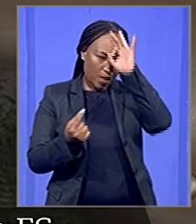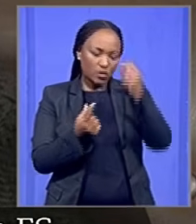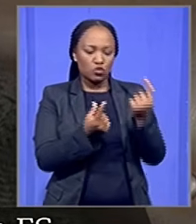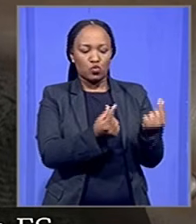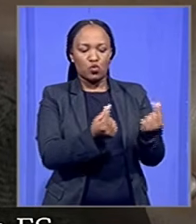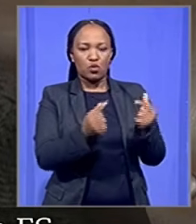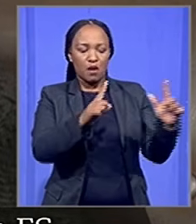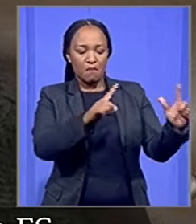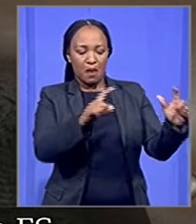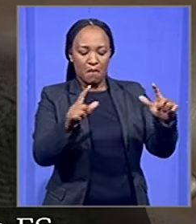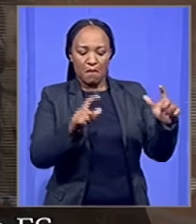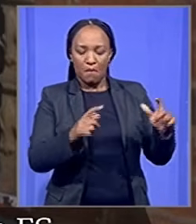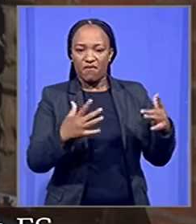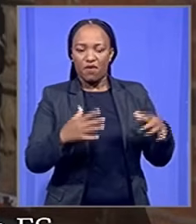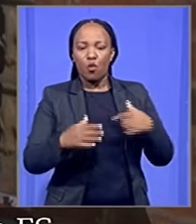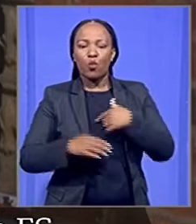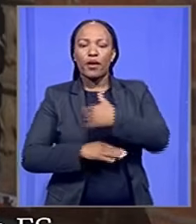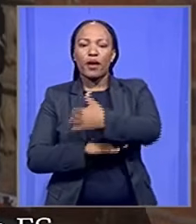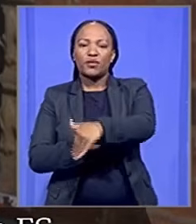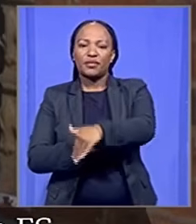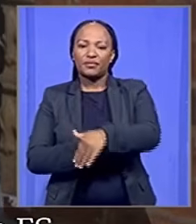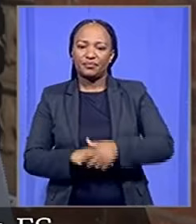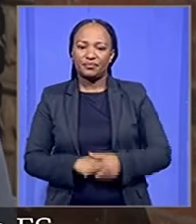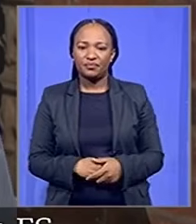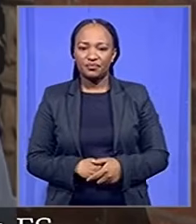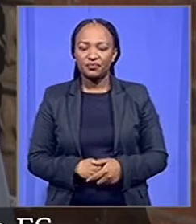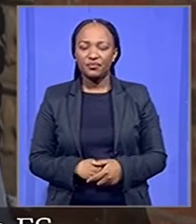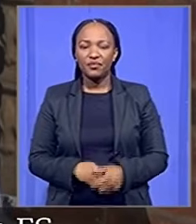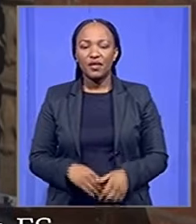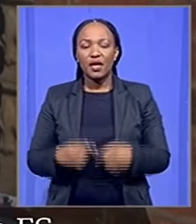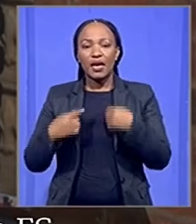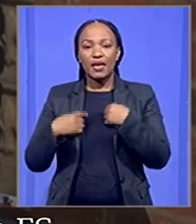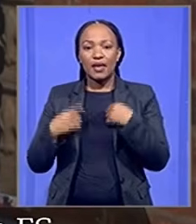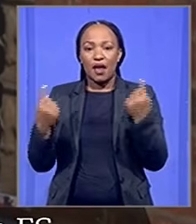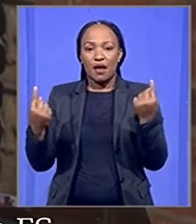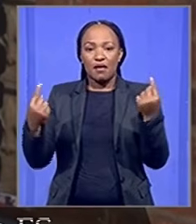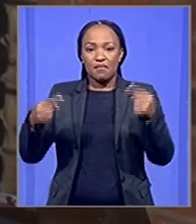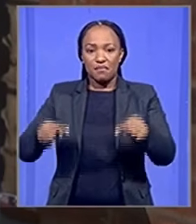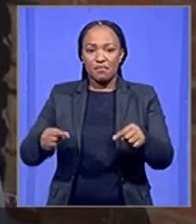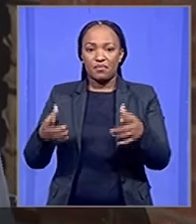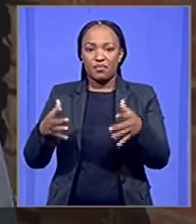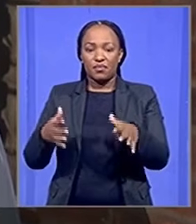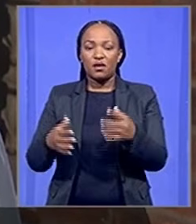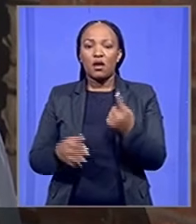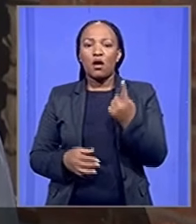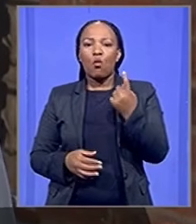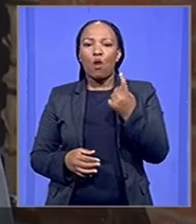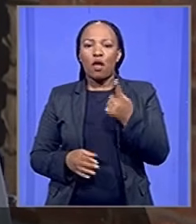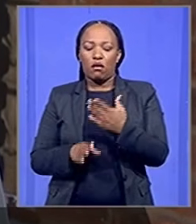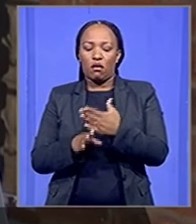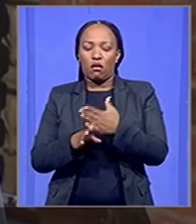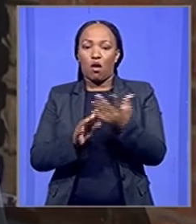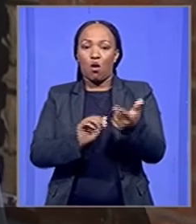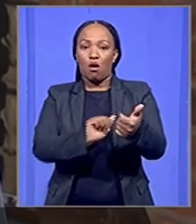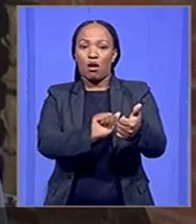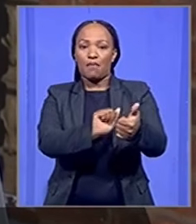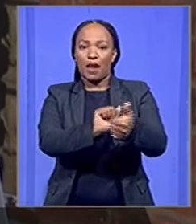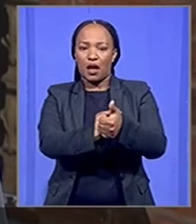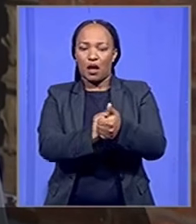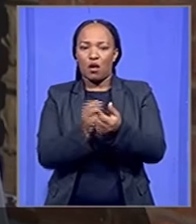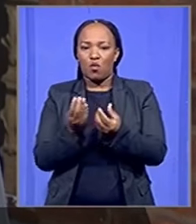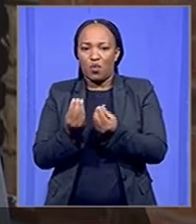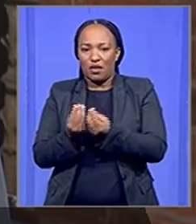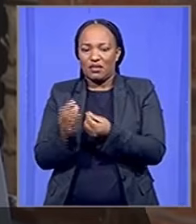seponesa re le kantle. Ke tlile mona e le hore e mong e re sebetsanang le yena o ile a